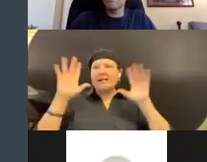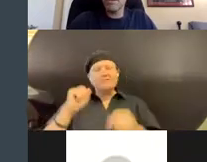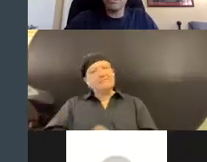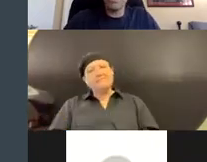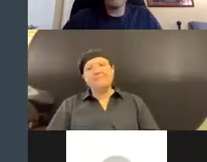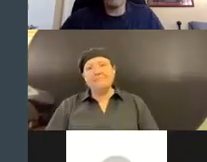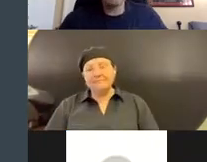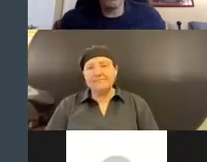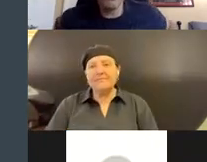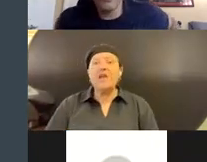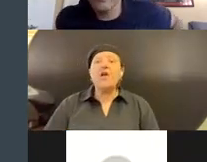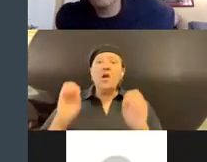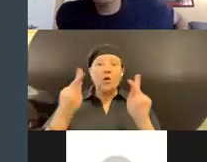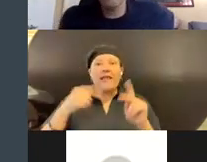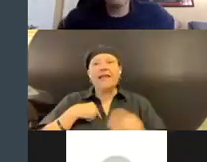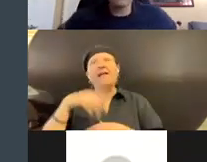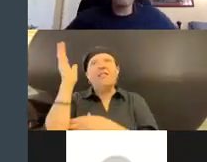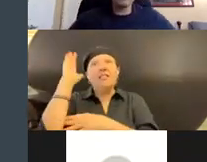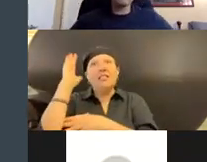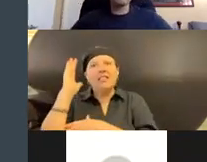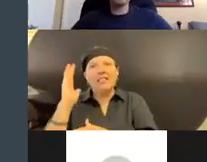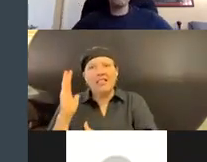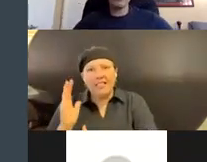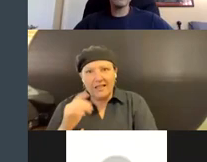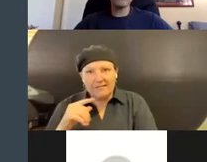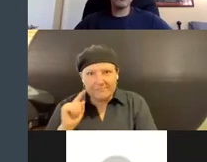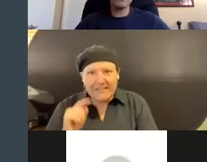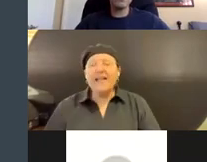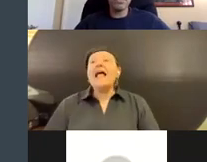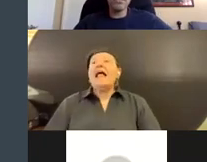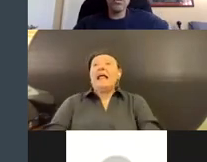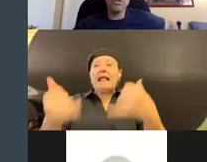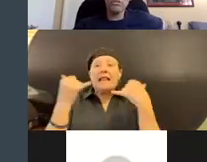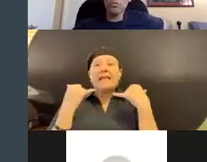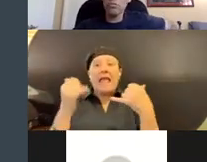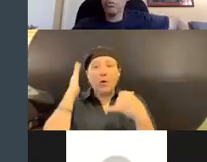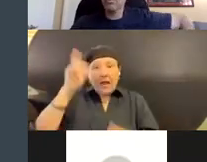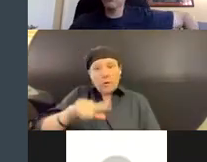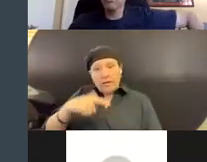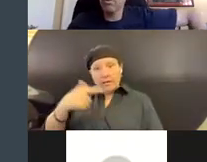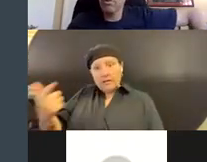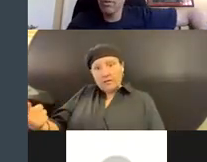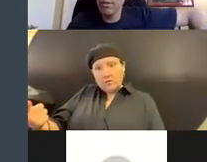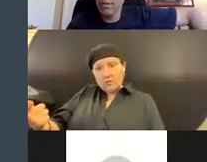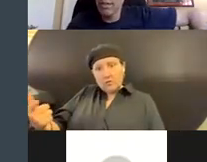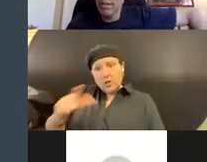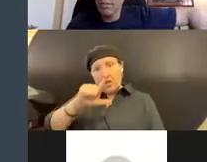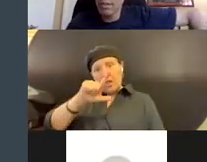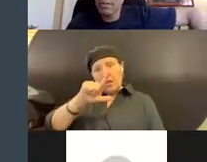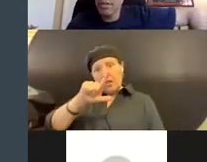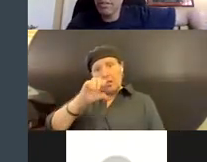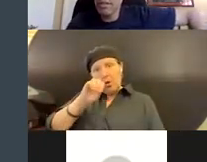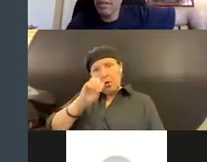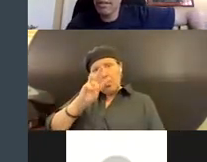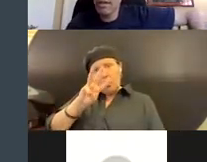All right, I've talked a lot, and at this point, I wanted to pass the reins on over to Lowell. I'm gonna